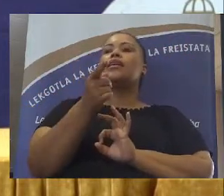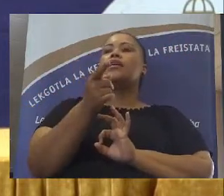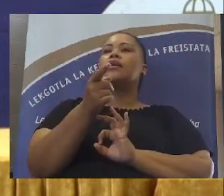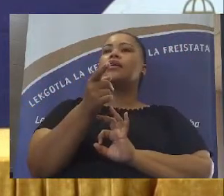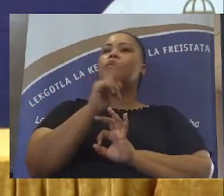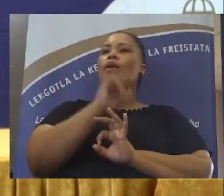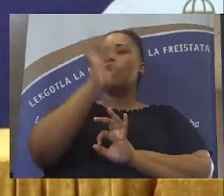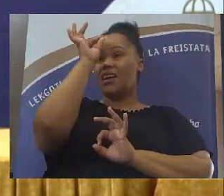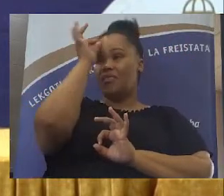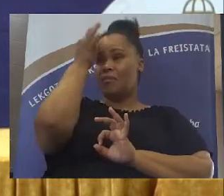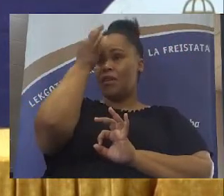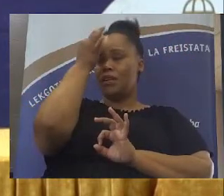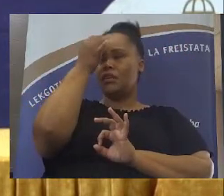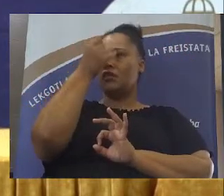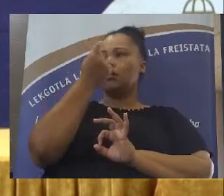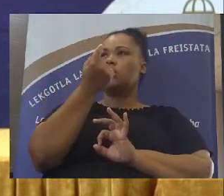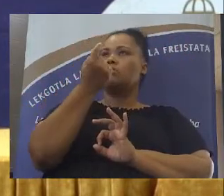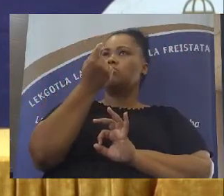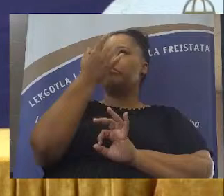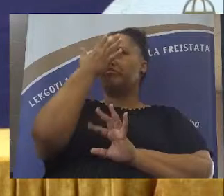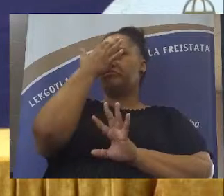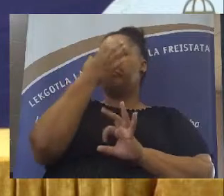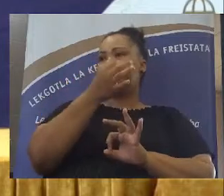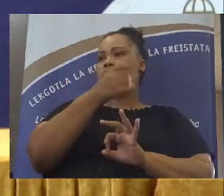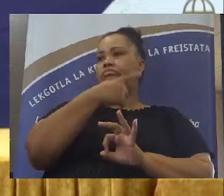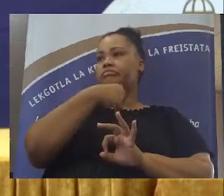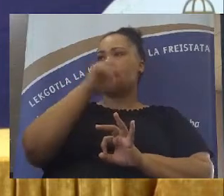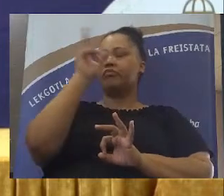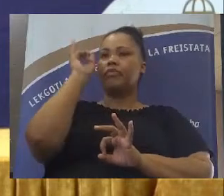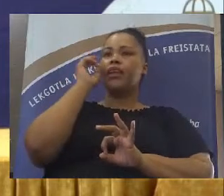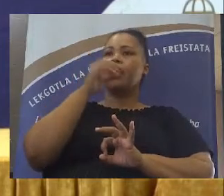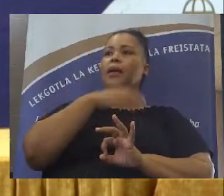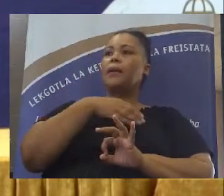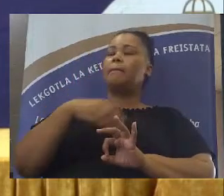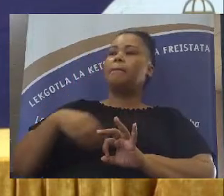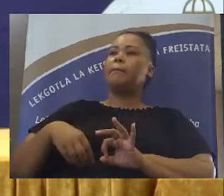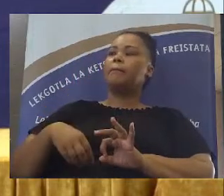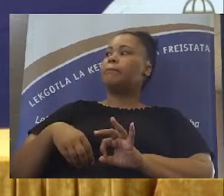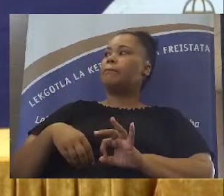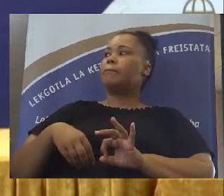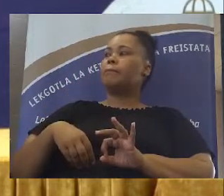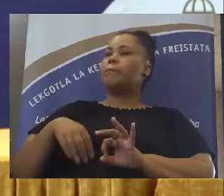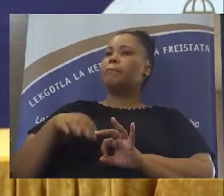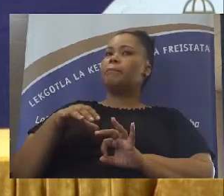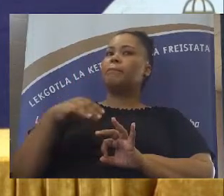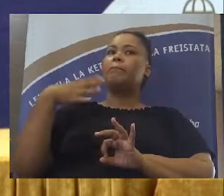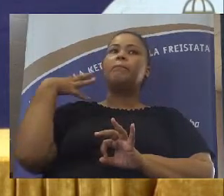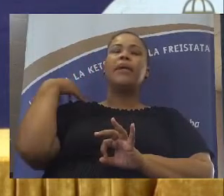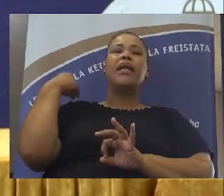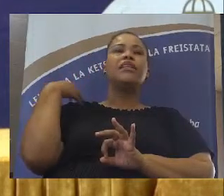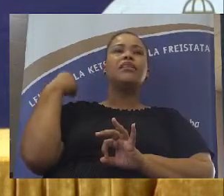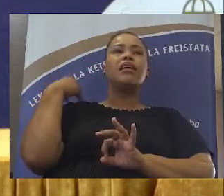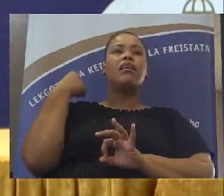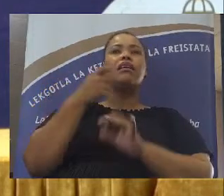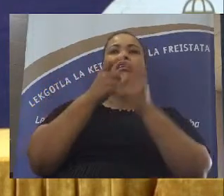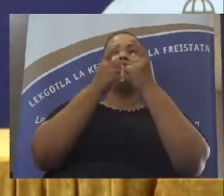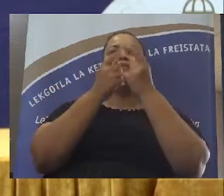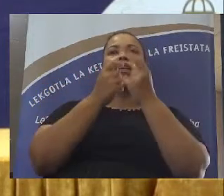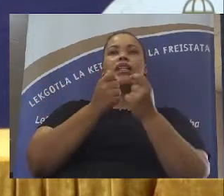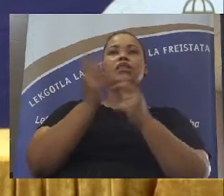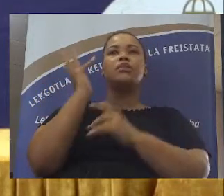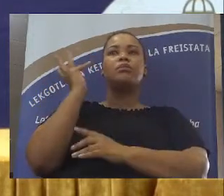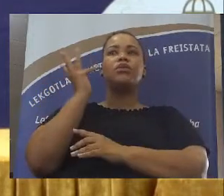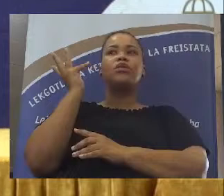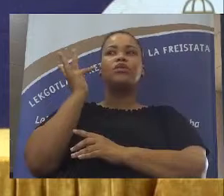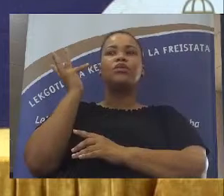because government have decided, and we've heard when the president was making, when Minister of Finance was making his